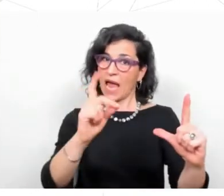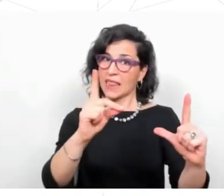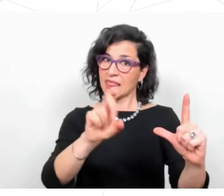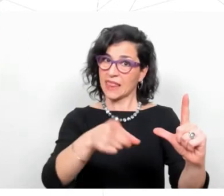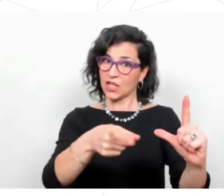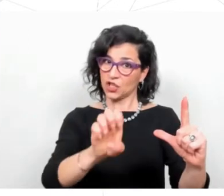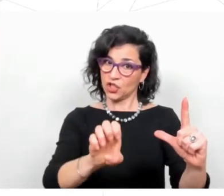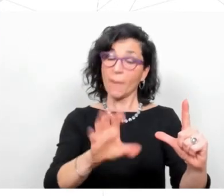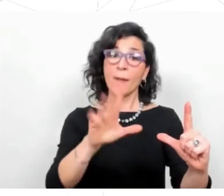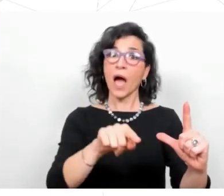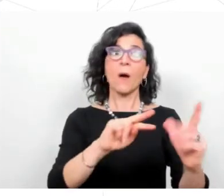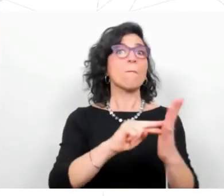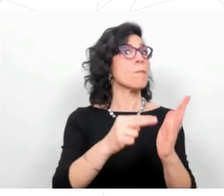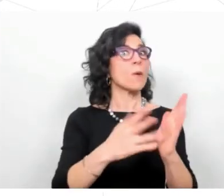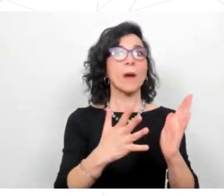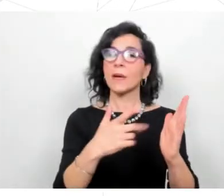to select mouse again.